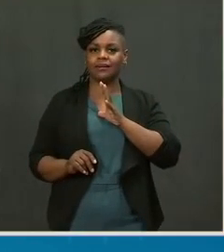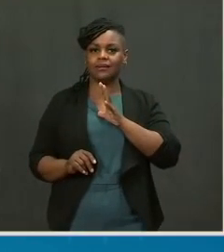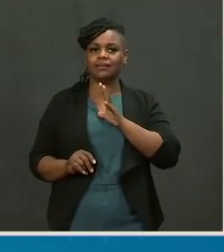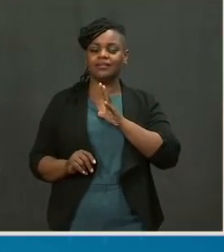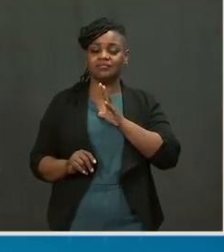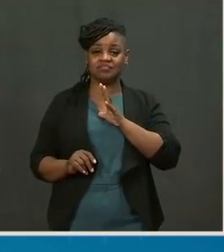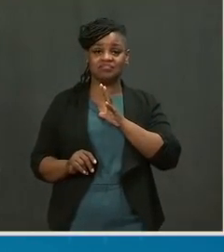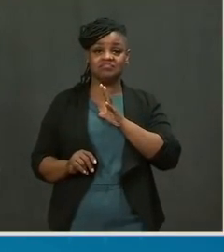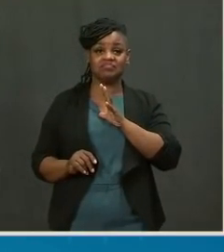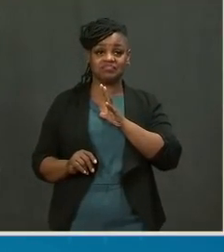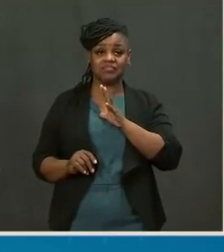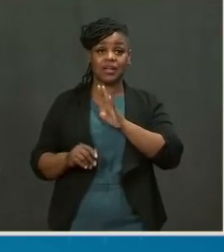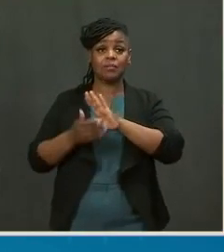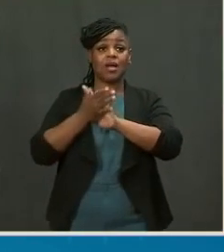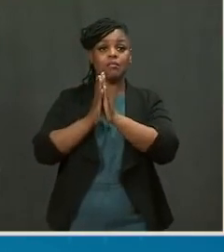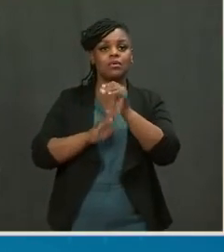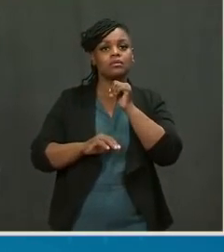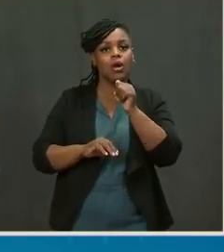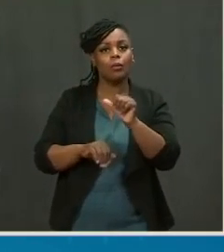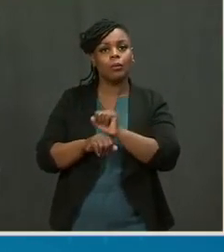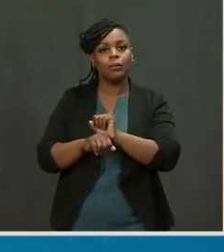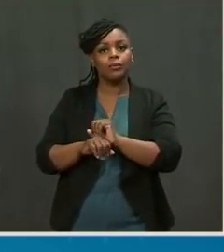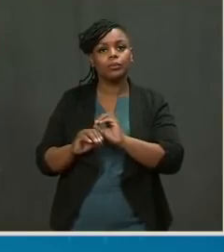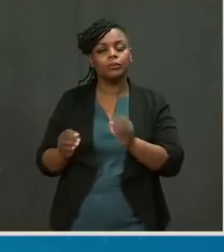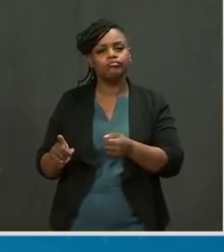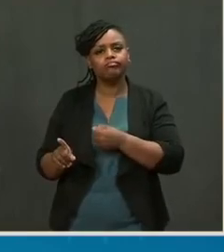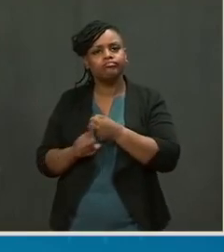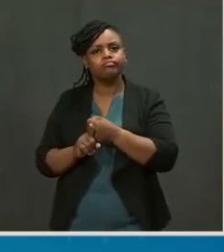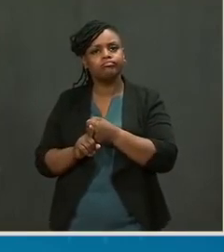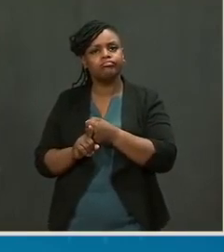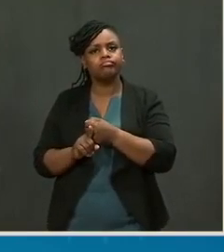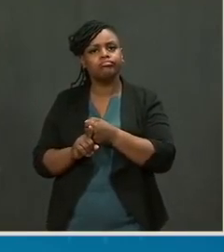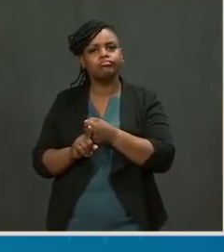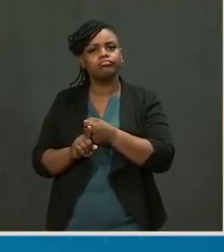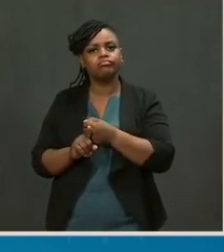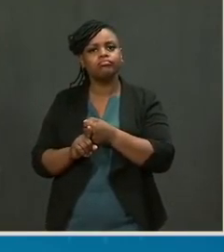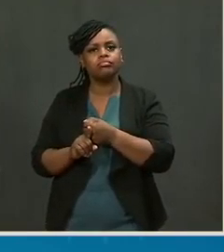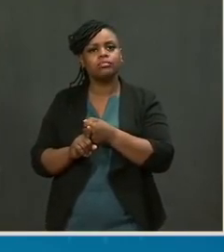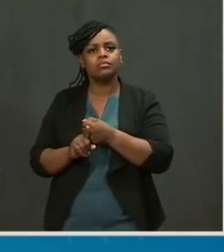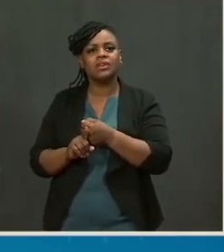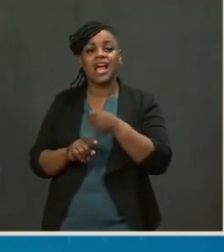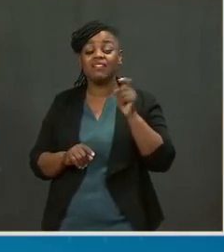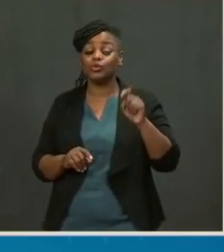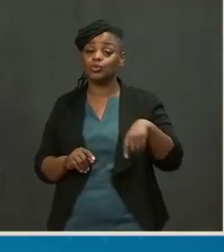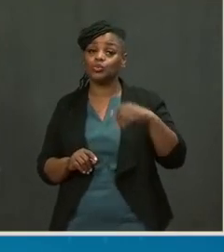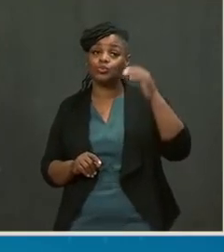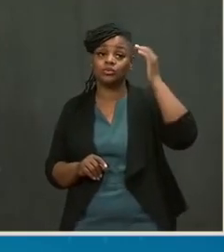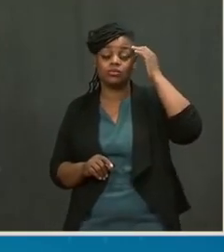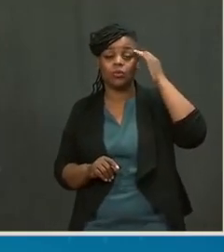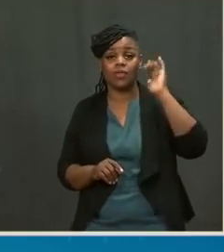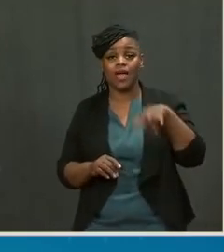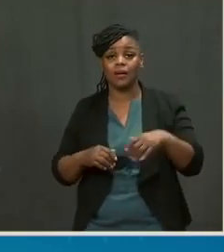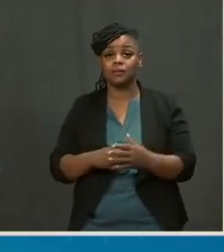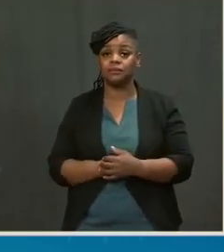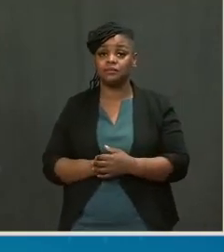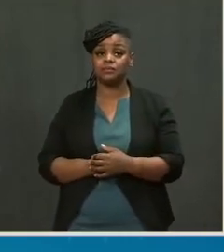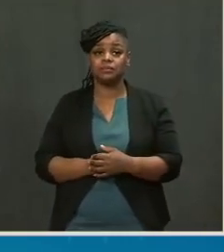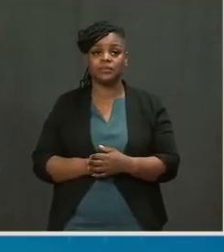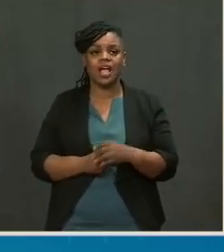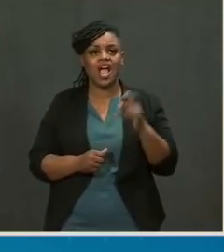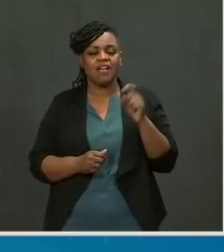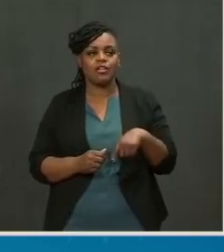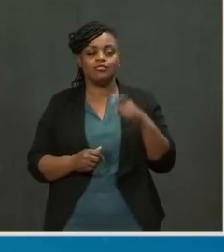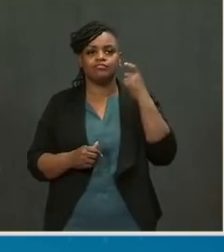became unemployed, and we have to be conscious of that. Let's take note of the fact that